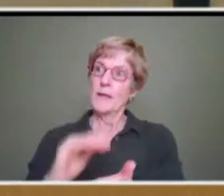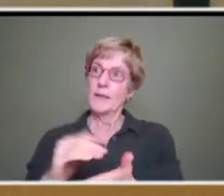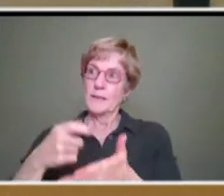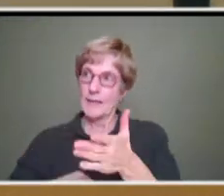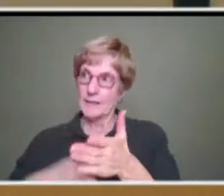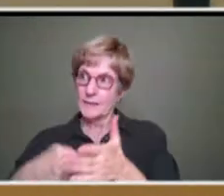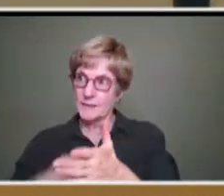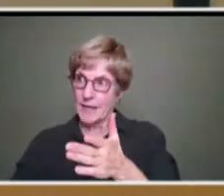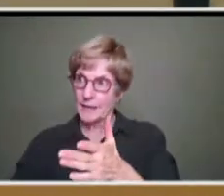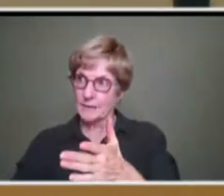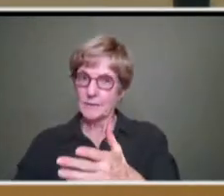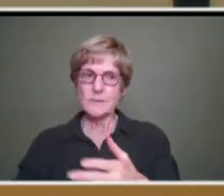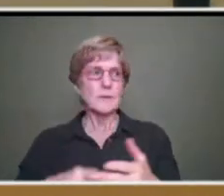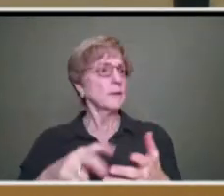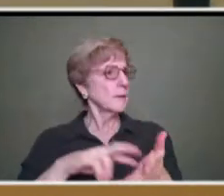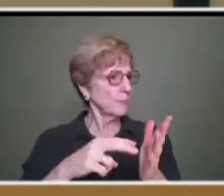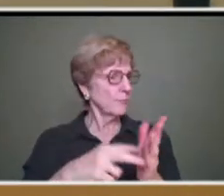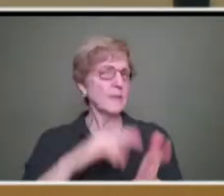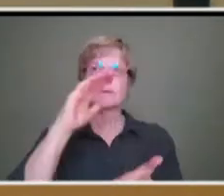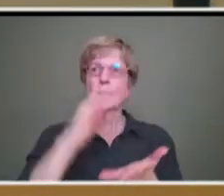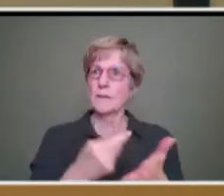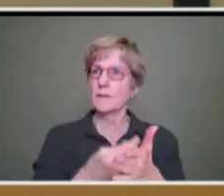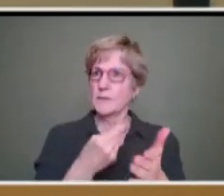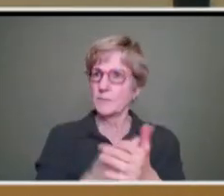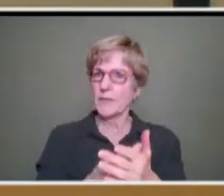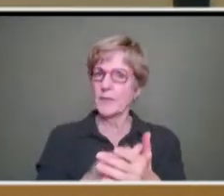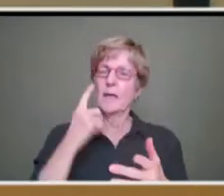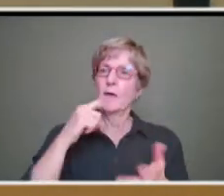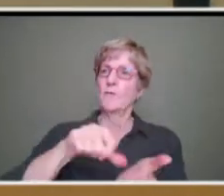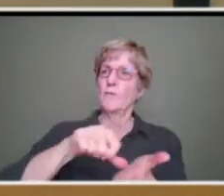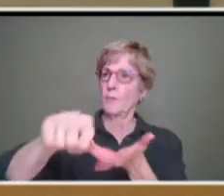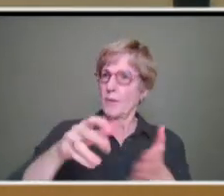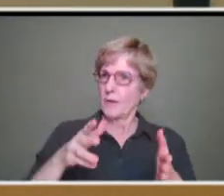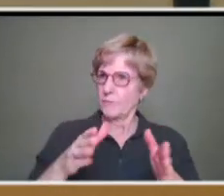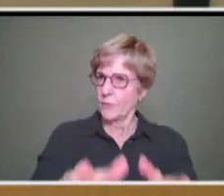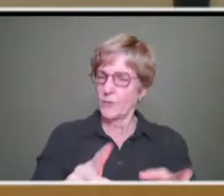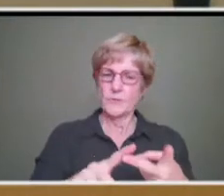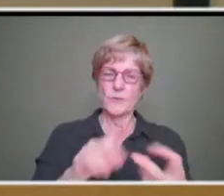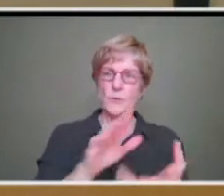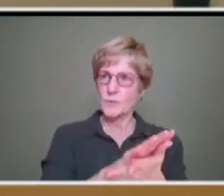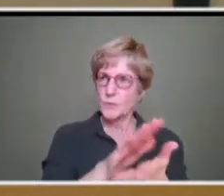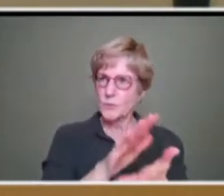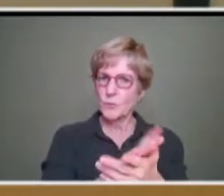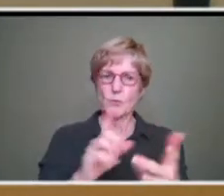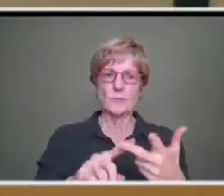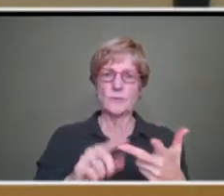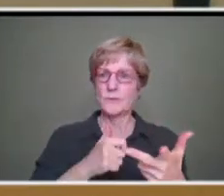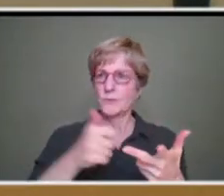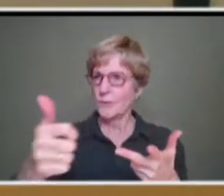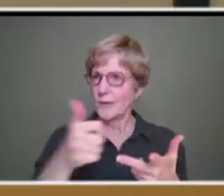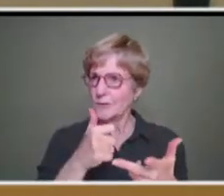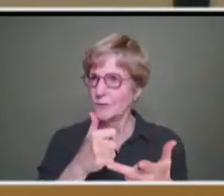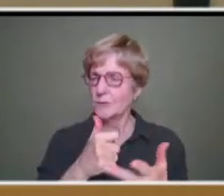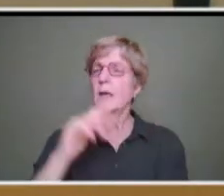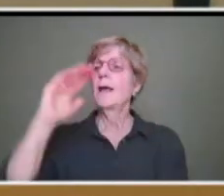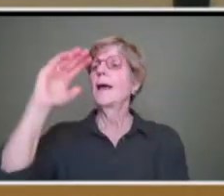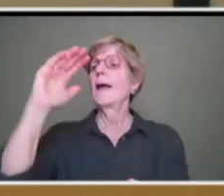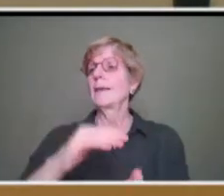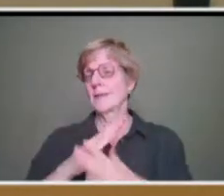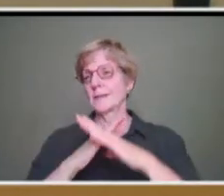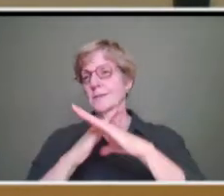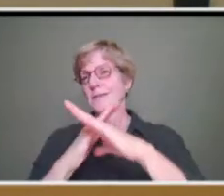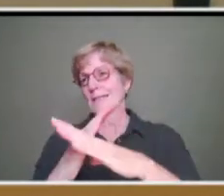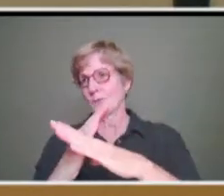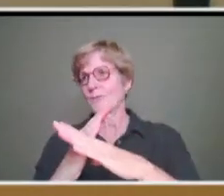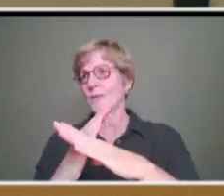well-paved roads fully funded schools effective and efficient Transit and less interventions in the housing